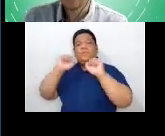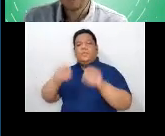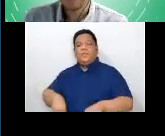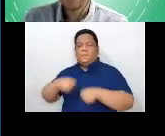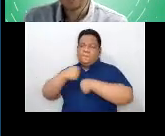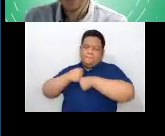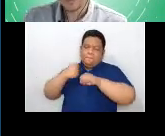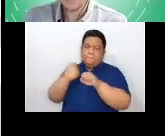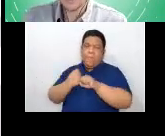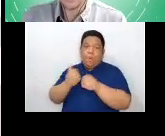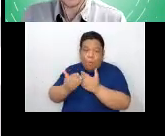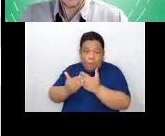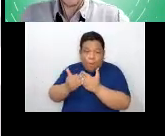everything.